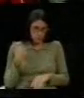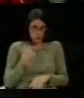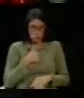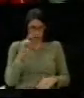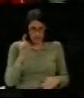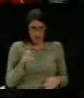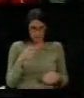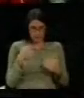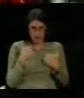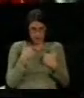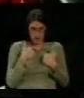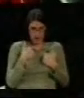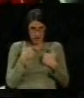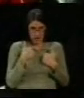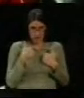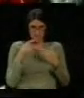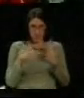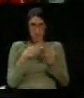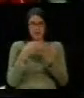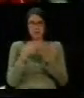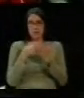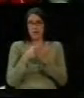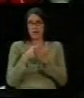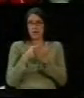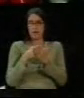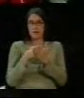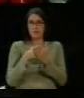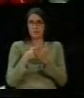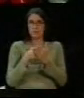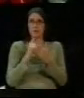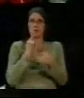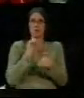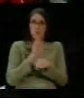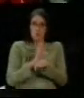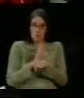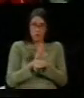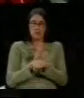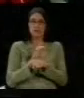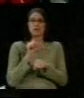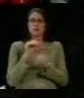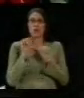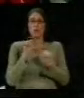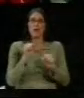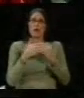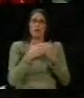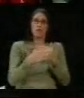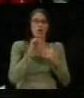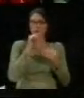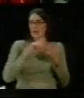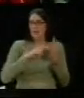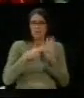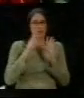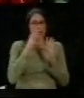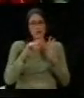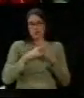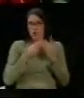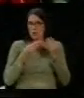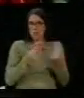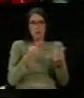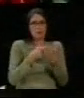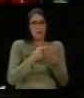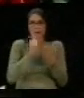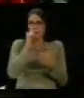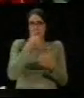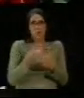have this appropriation so that we can go forward. That doesn't mean we're going to start spending the money